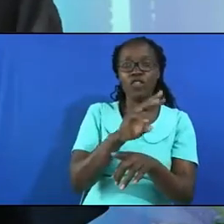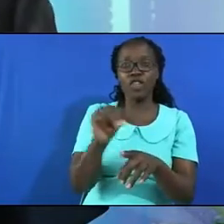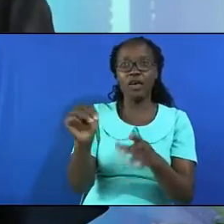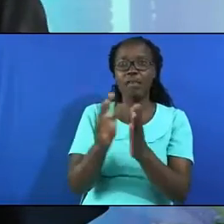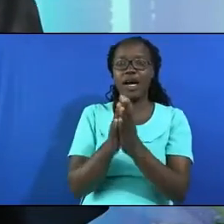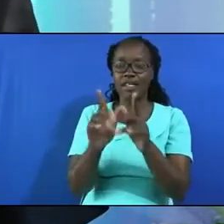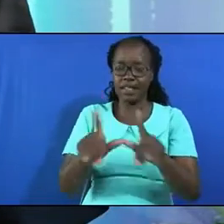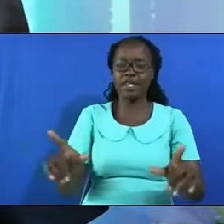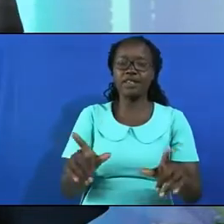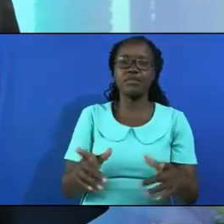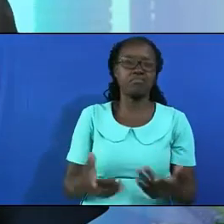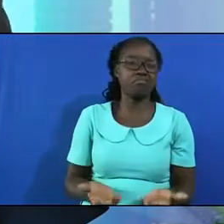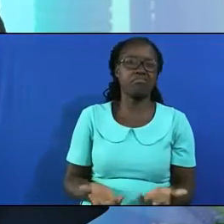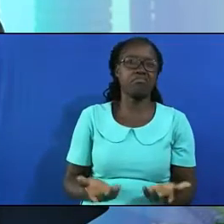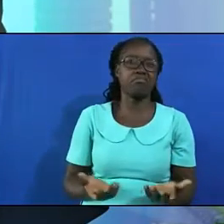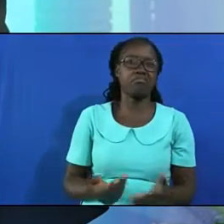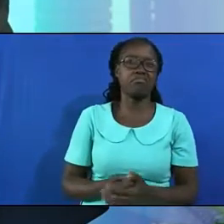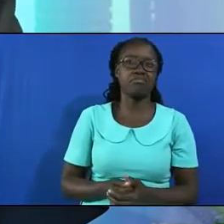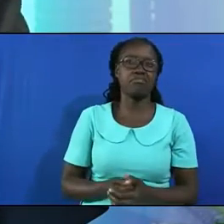and the earth.